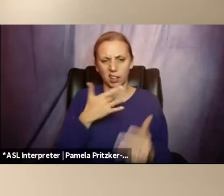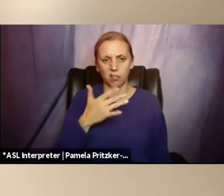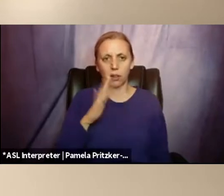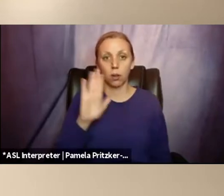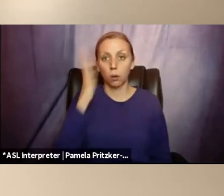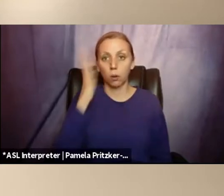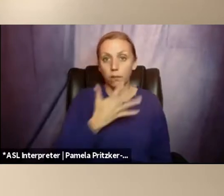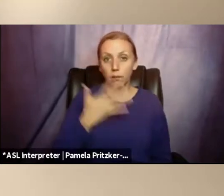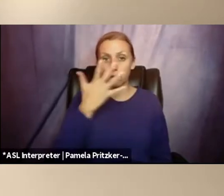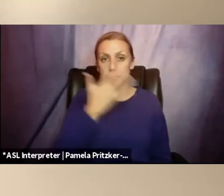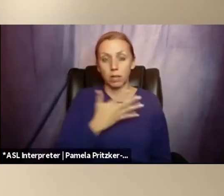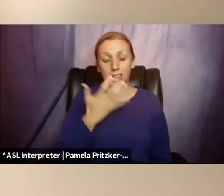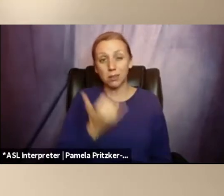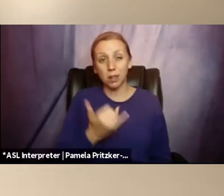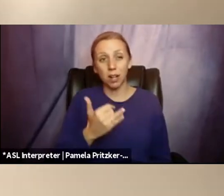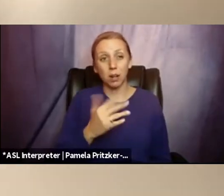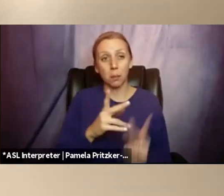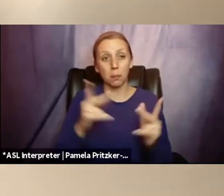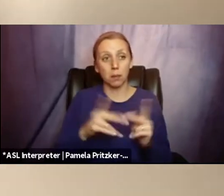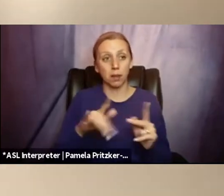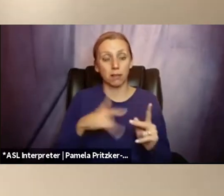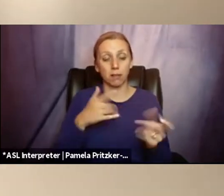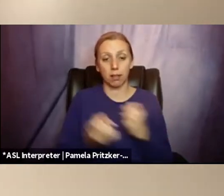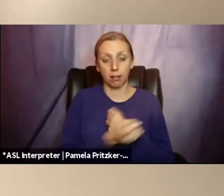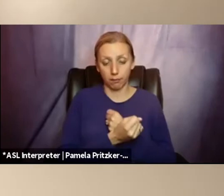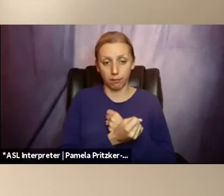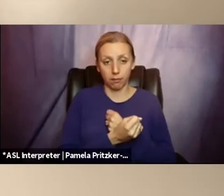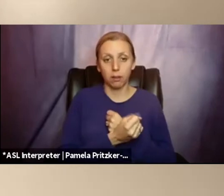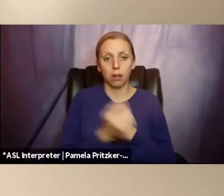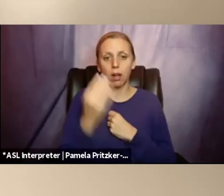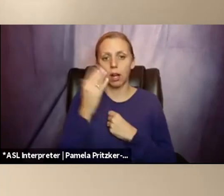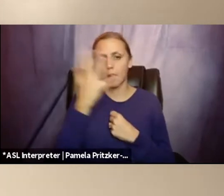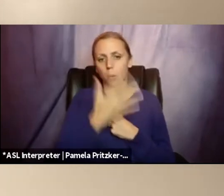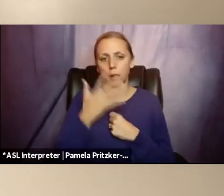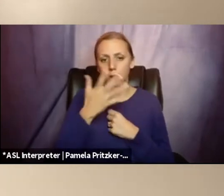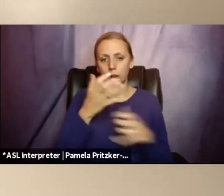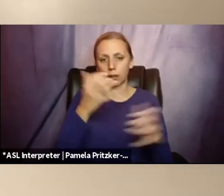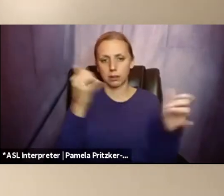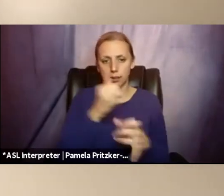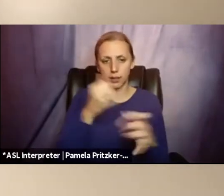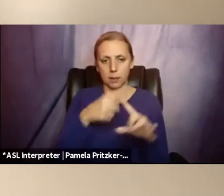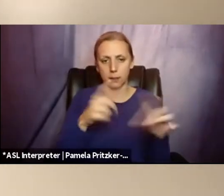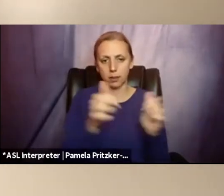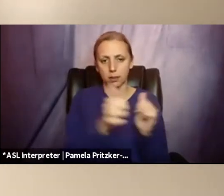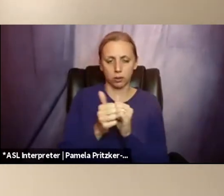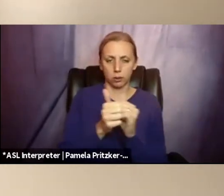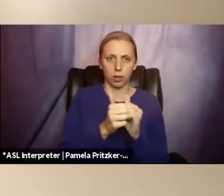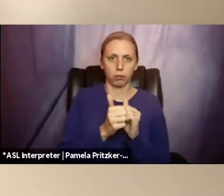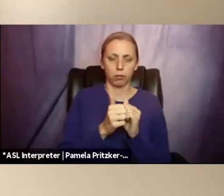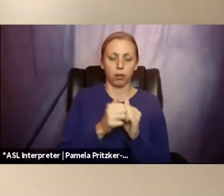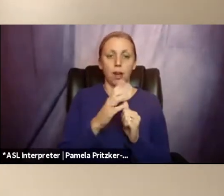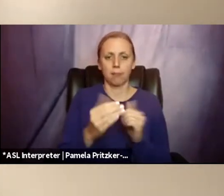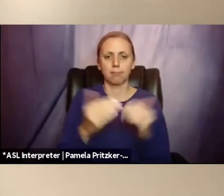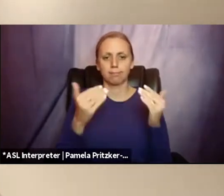now, and any place that needs some love. And I know we look a little silly, but we look silly together. And so let's continue